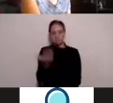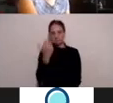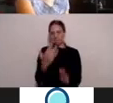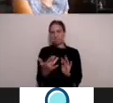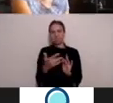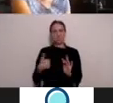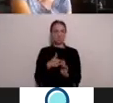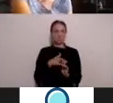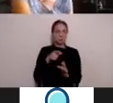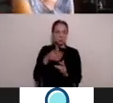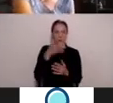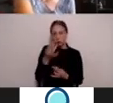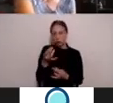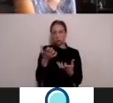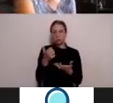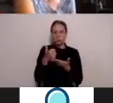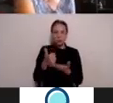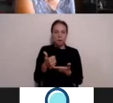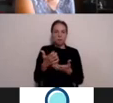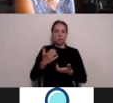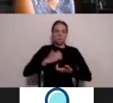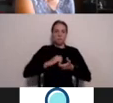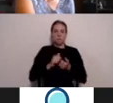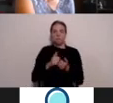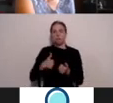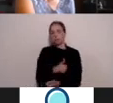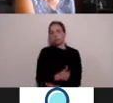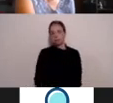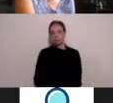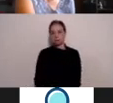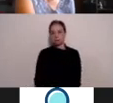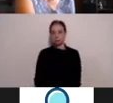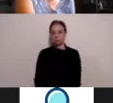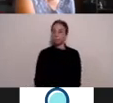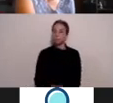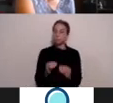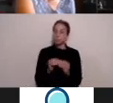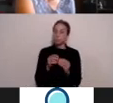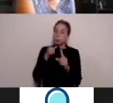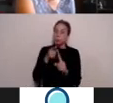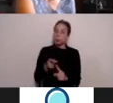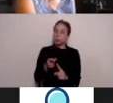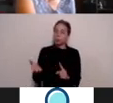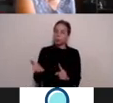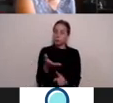interested in that, and we would love to have your partnership. Any additional points on that question?